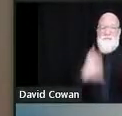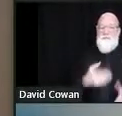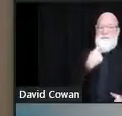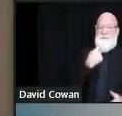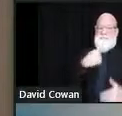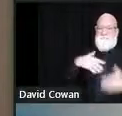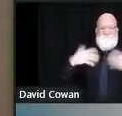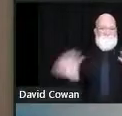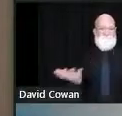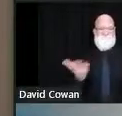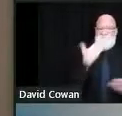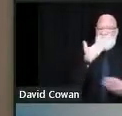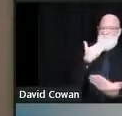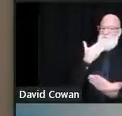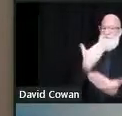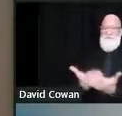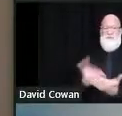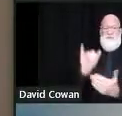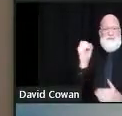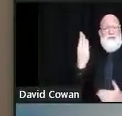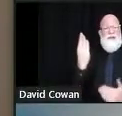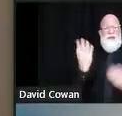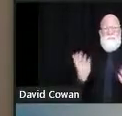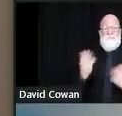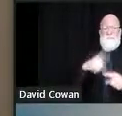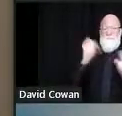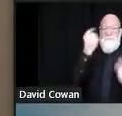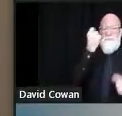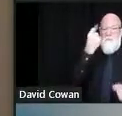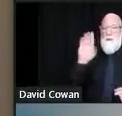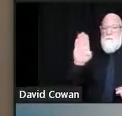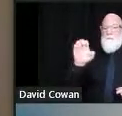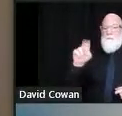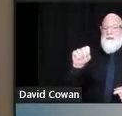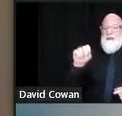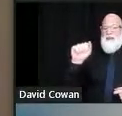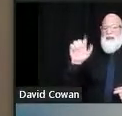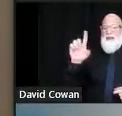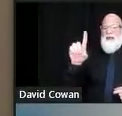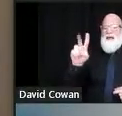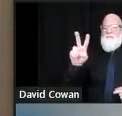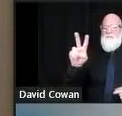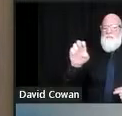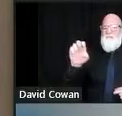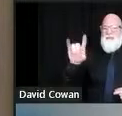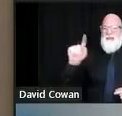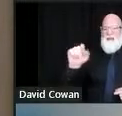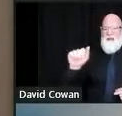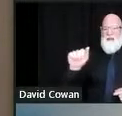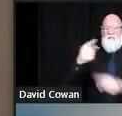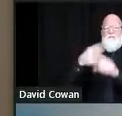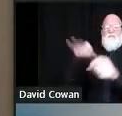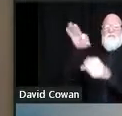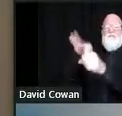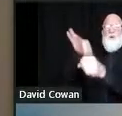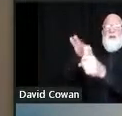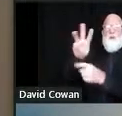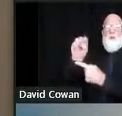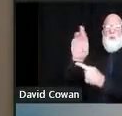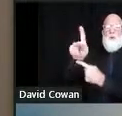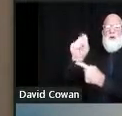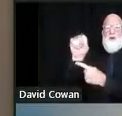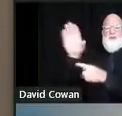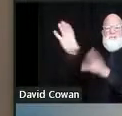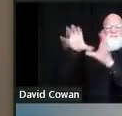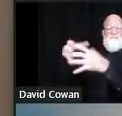and other people from voting Works who are actually there helping us conduct this this uh hand tally and the thing is we also put the the numbers